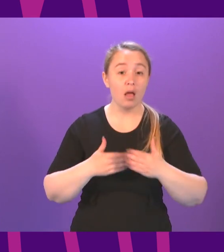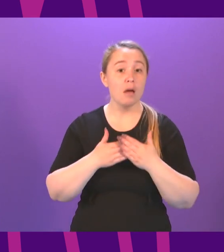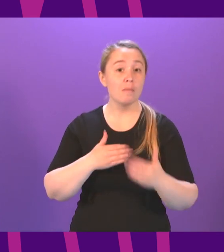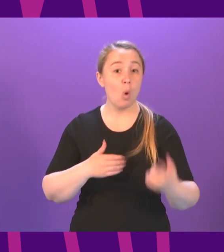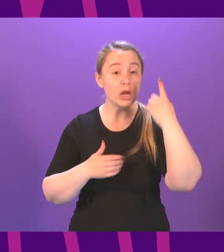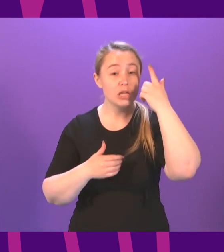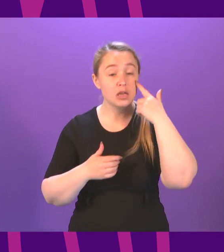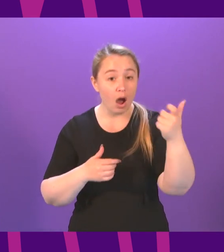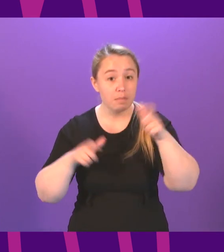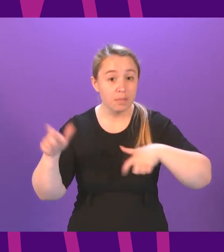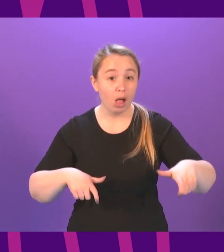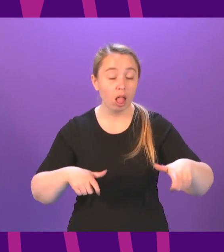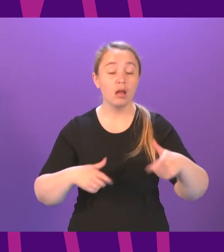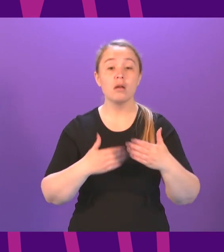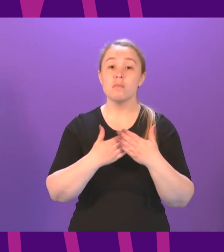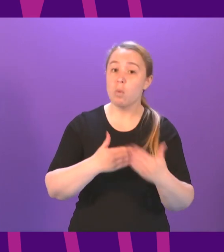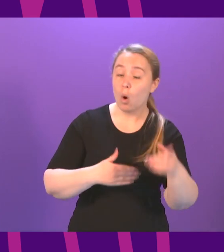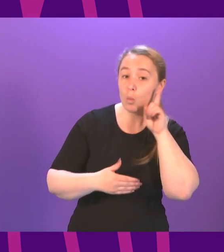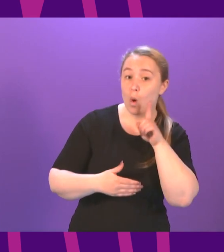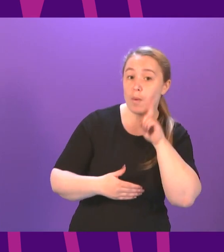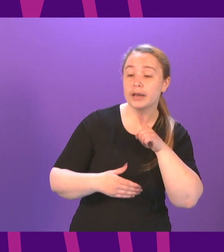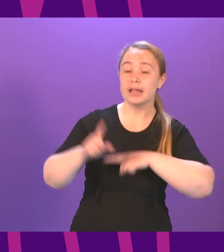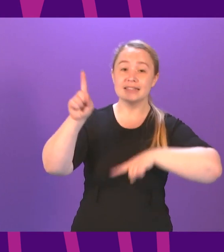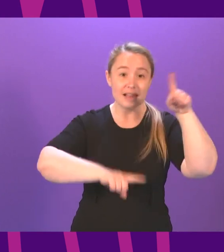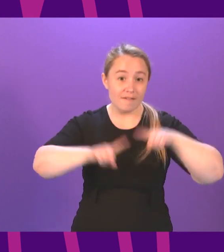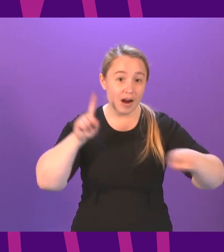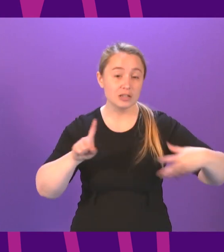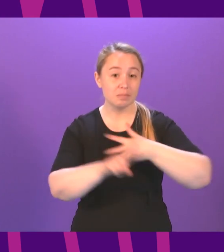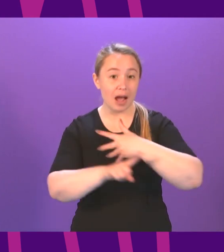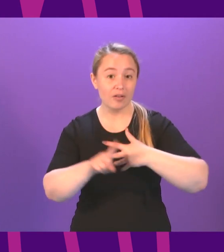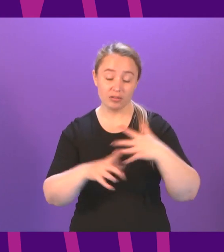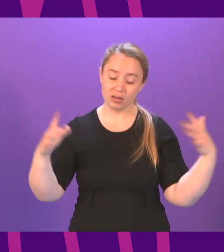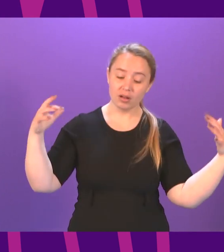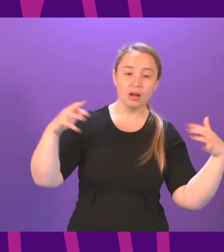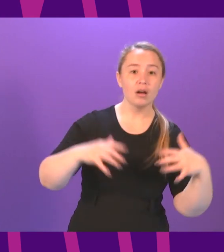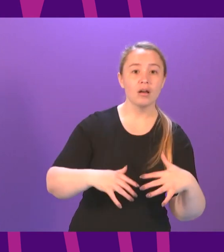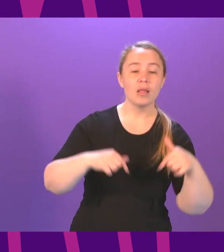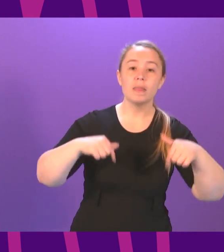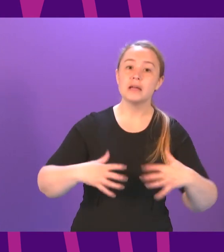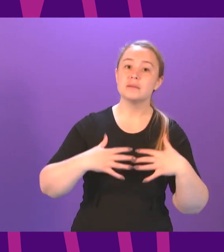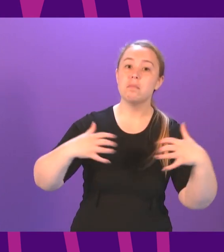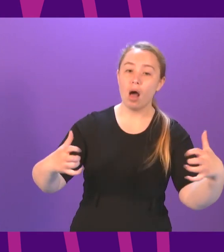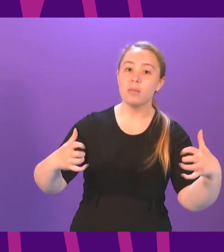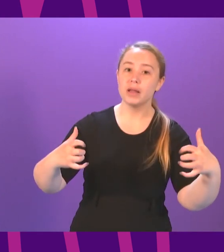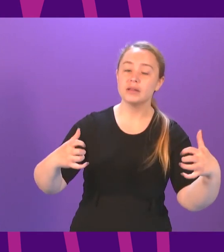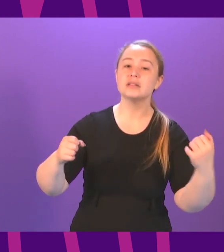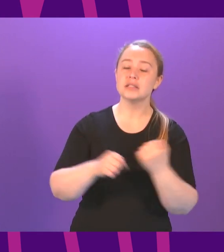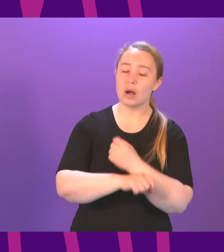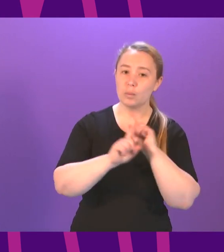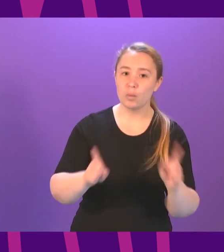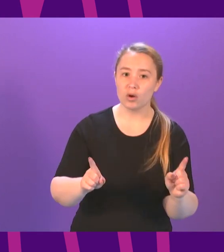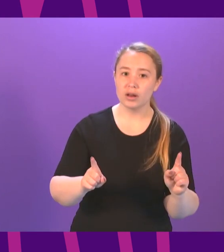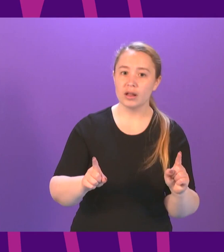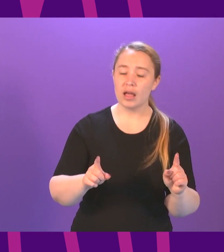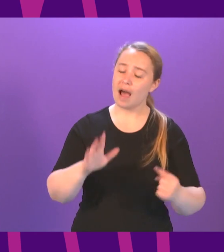with diverse backgrounds and experiences. I am particularly moved that in this term of Parliament we have crossed what I consider to be a